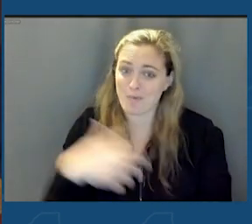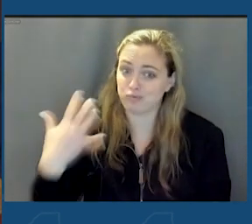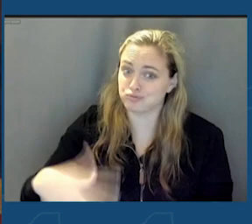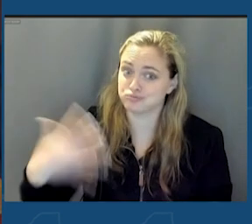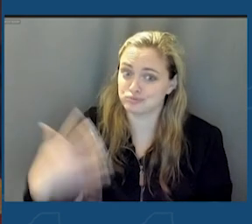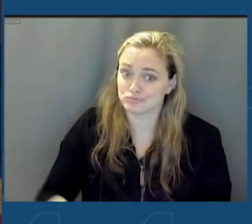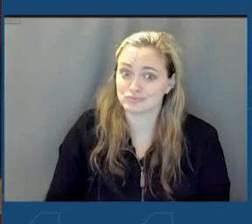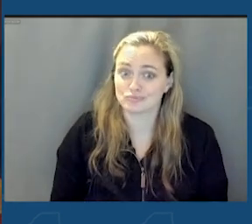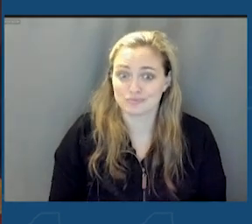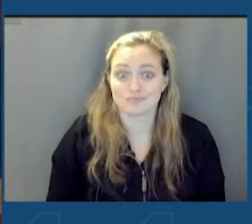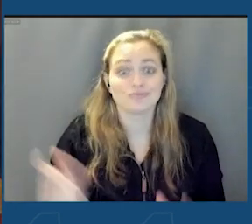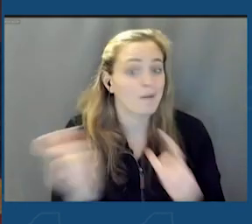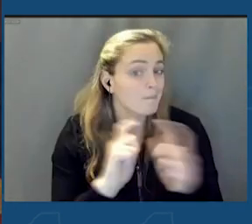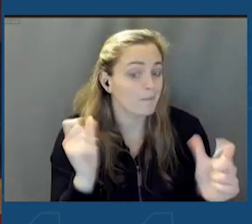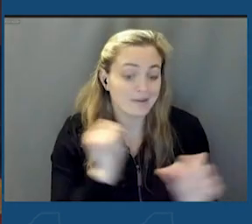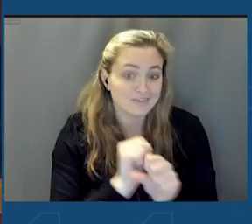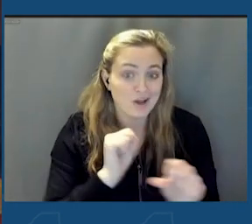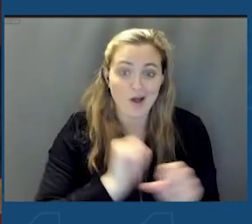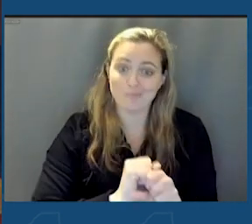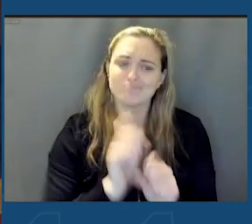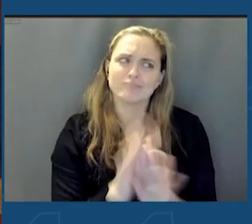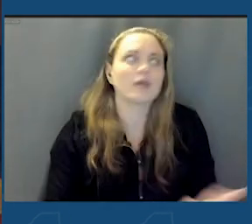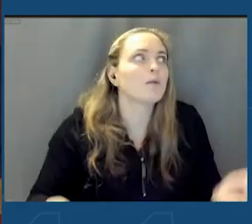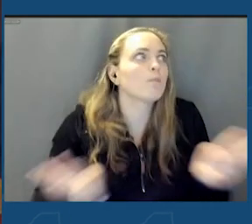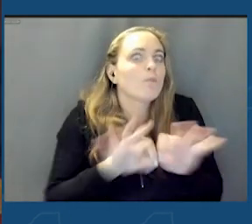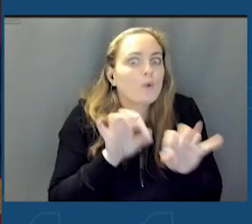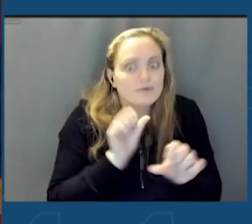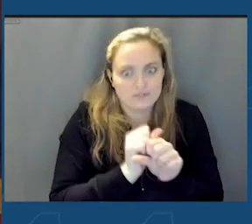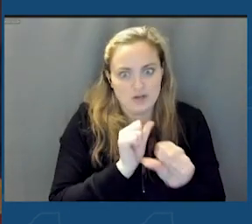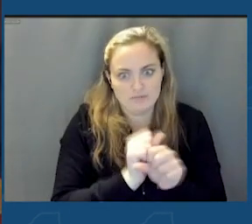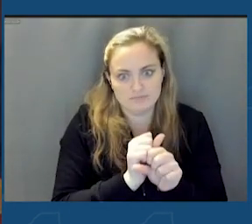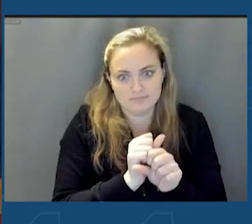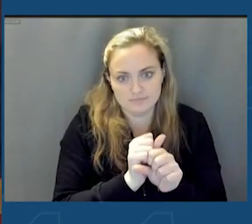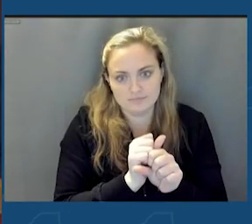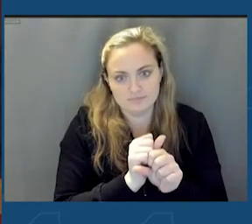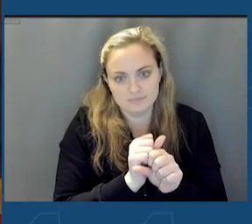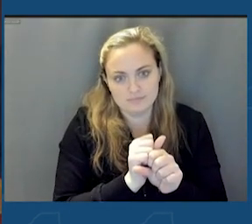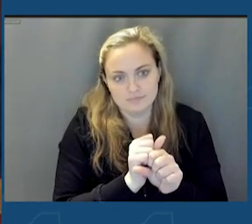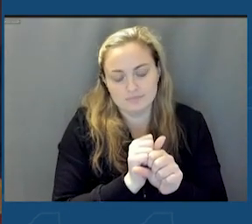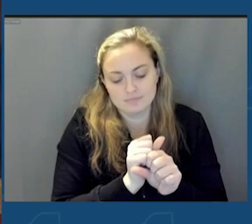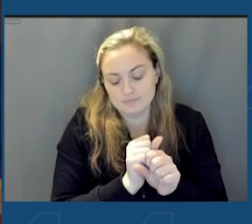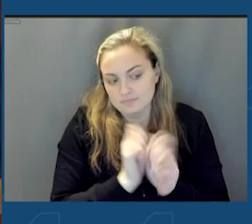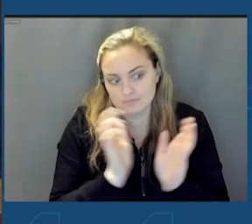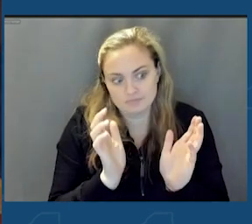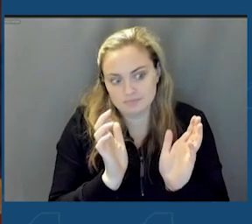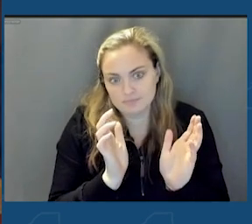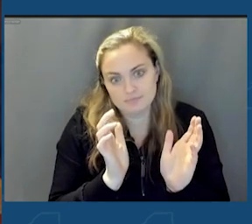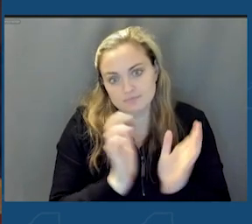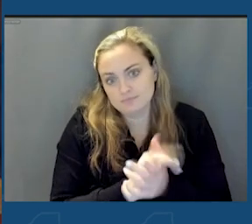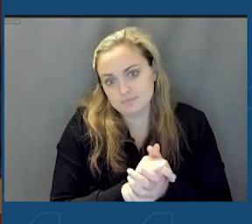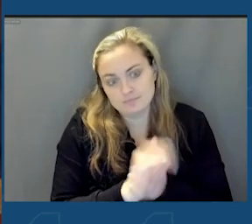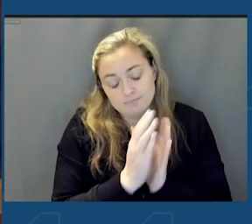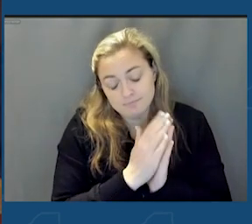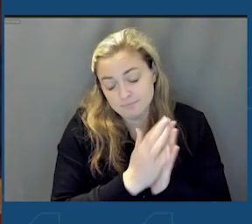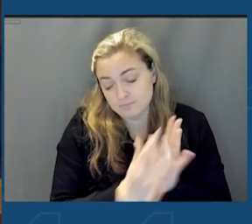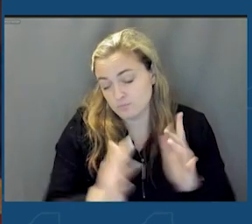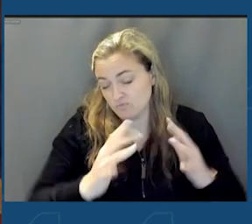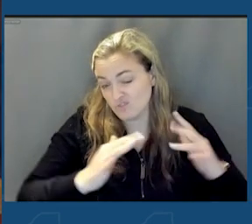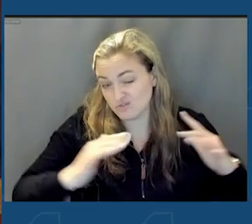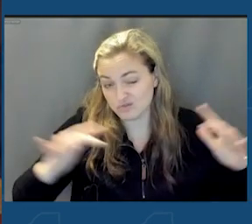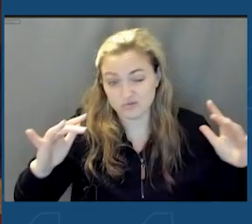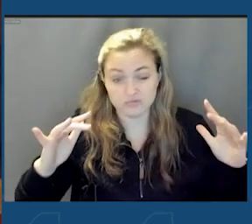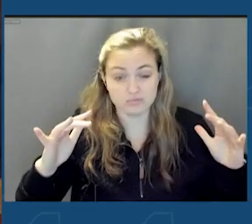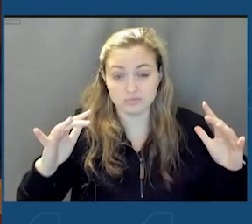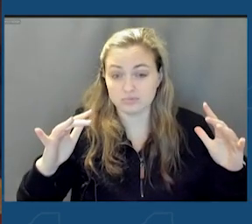It's a big job. It's an important job. It is a vast, widely diverse, fascinating